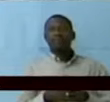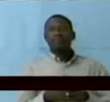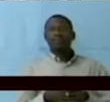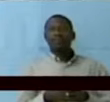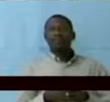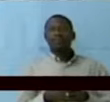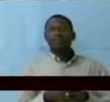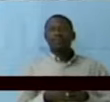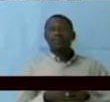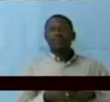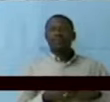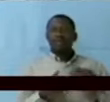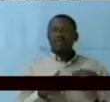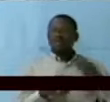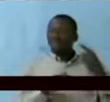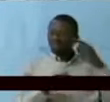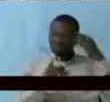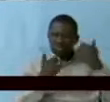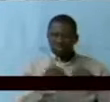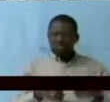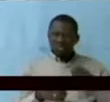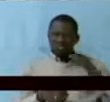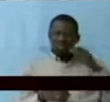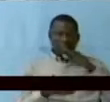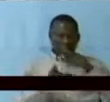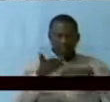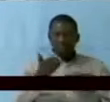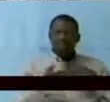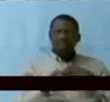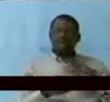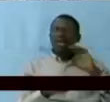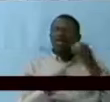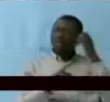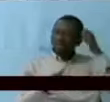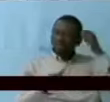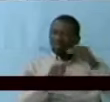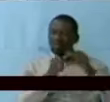papers, I can remember the stories.